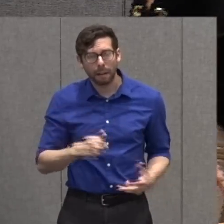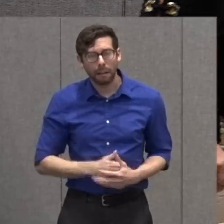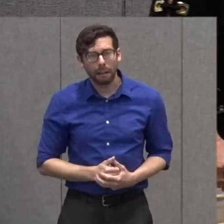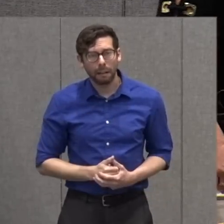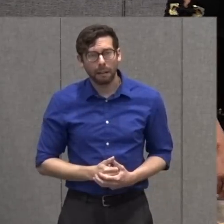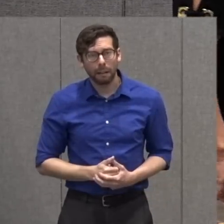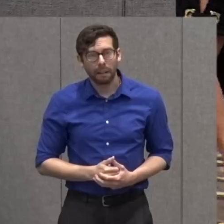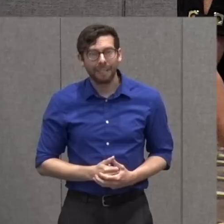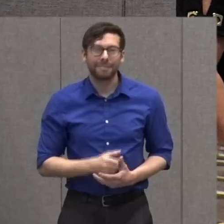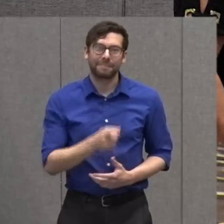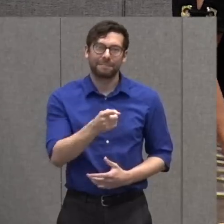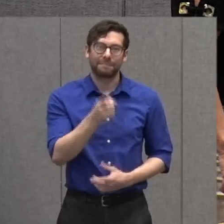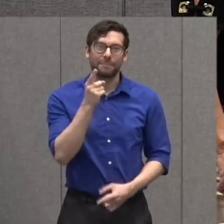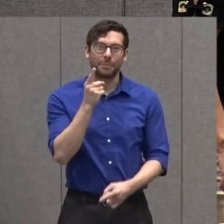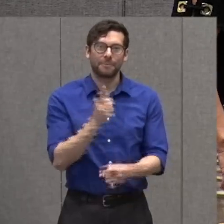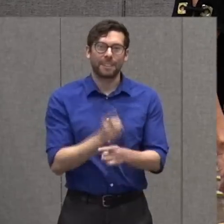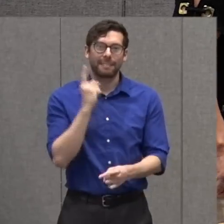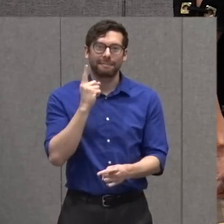You are right.